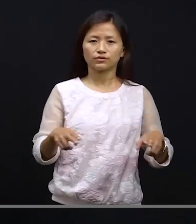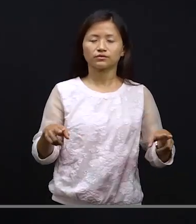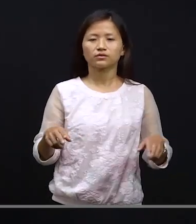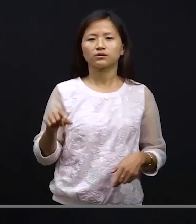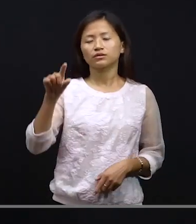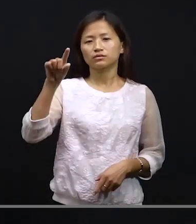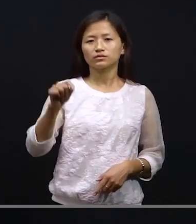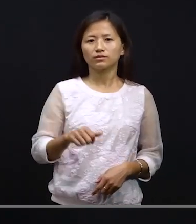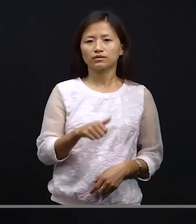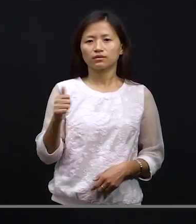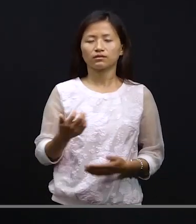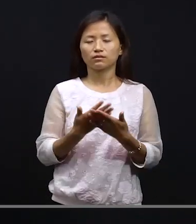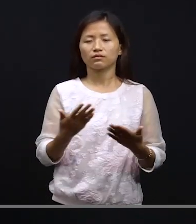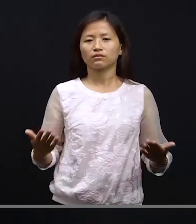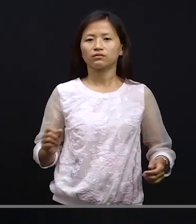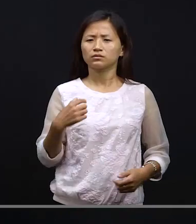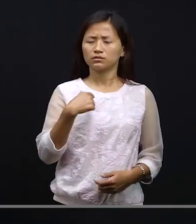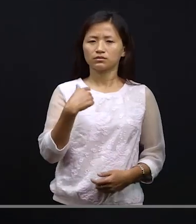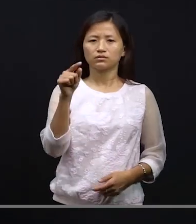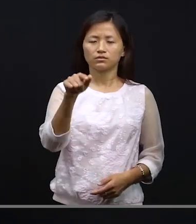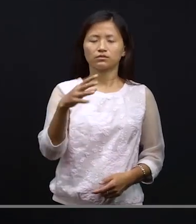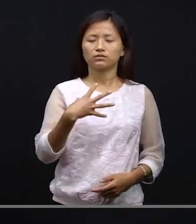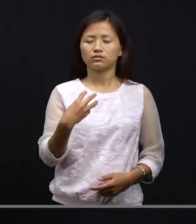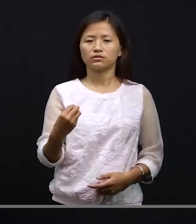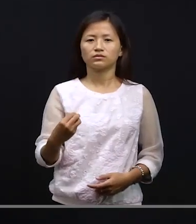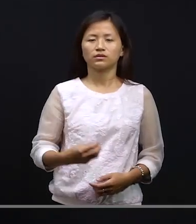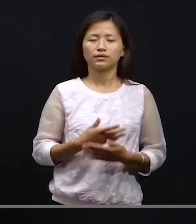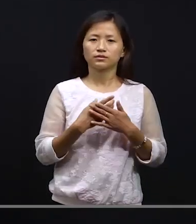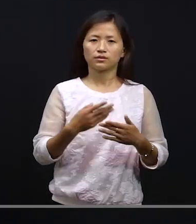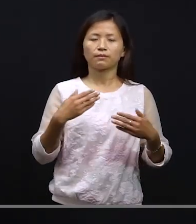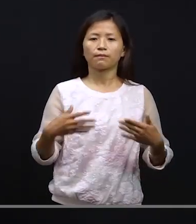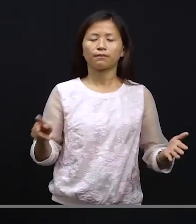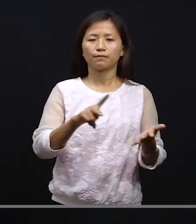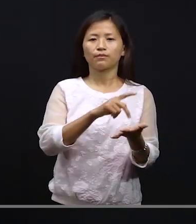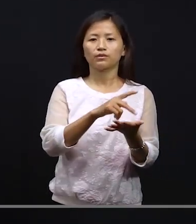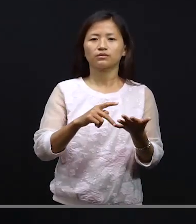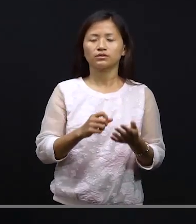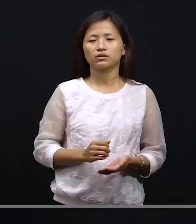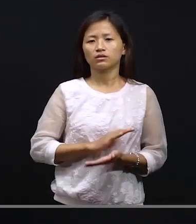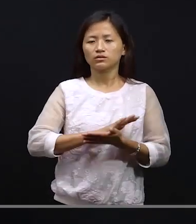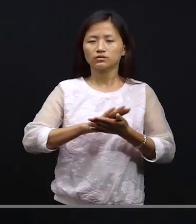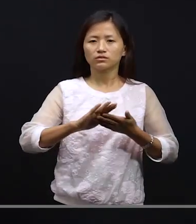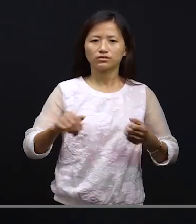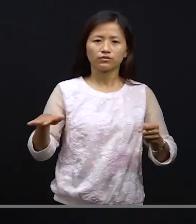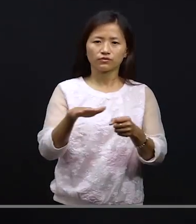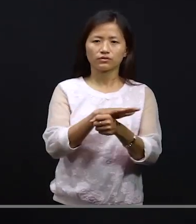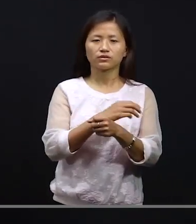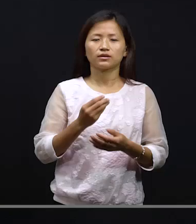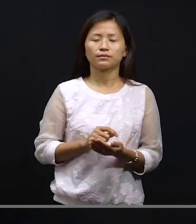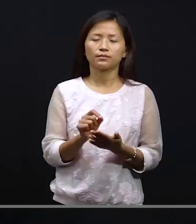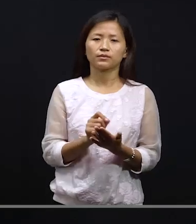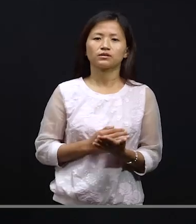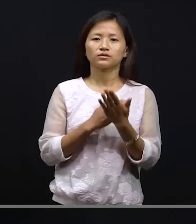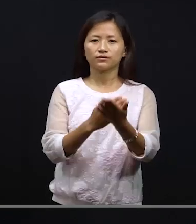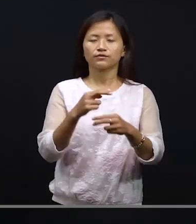doing anything that you want. That is also a part of freedom, but that does not solely or fully applies to